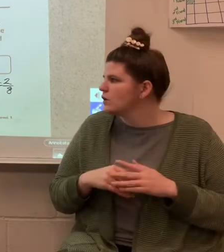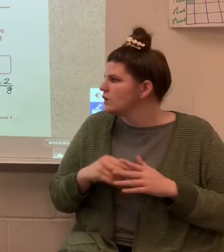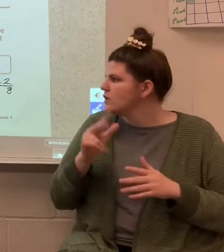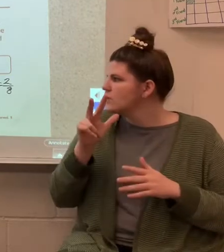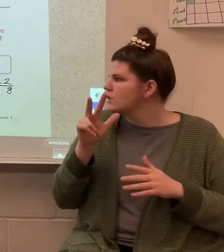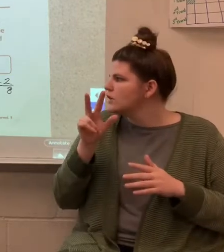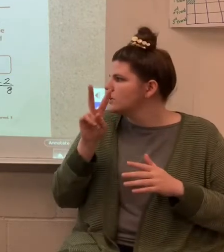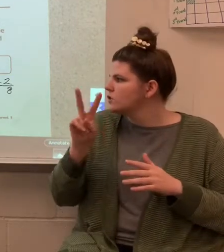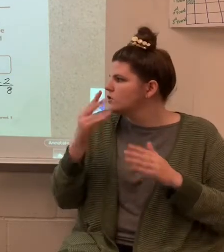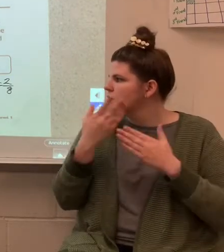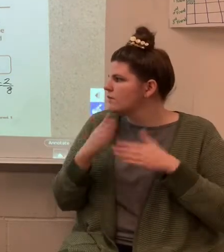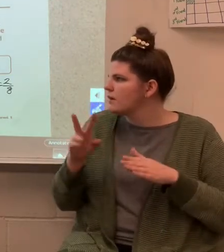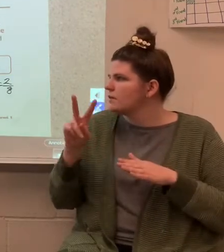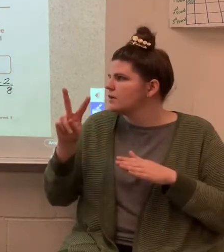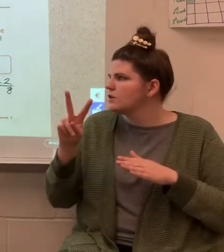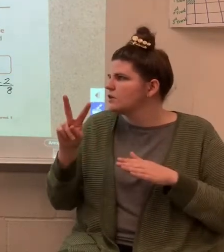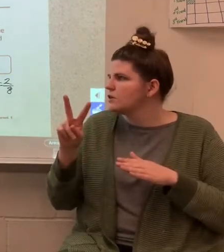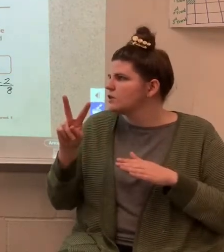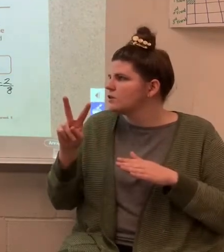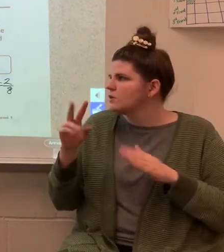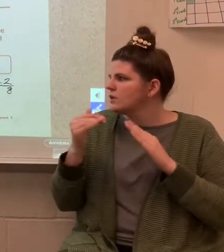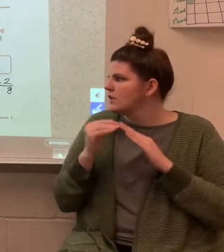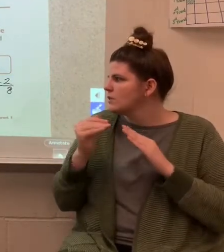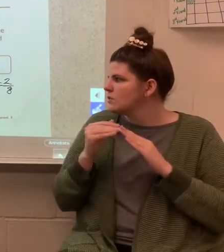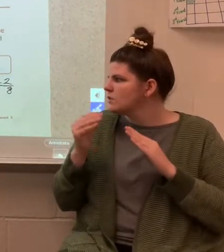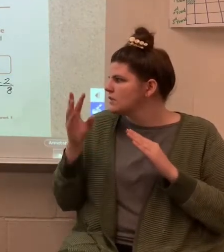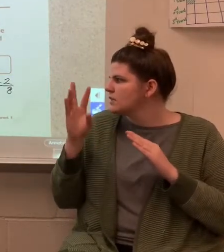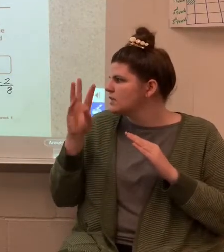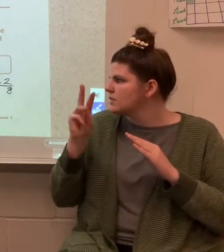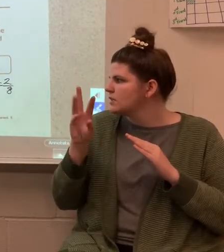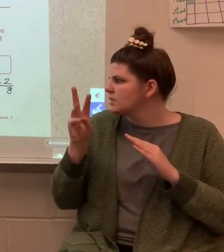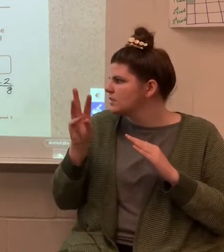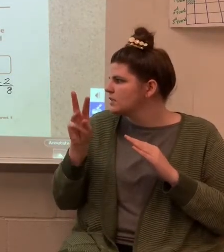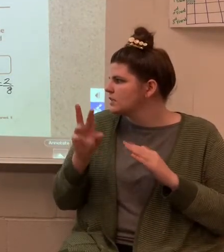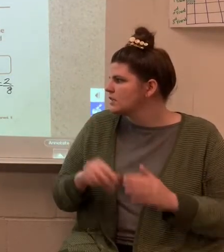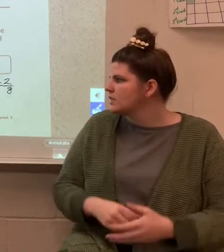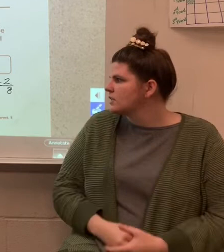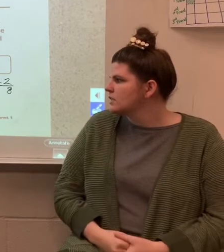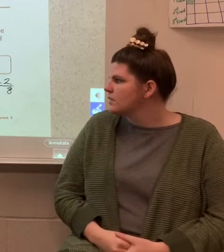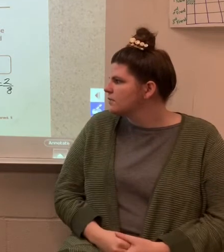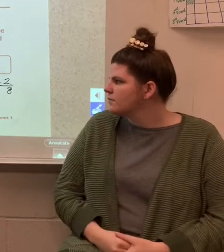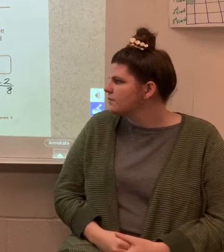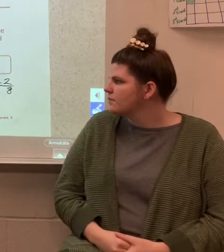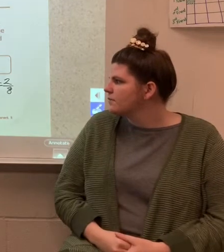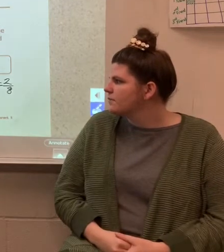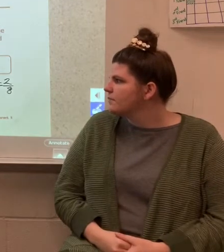2 is 16. 16.